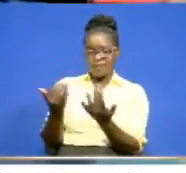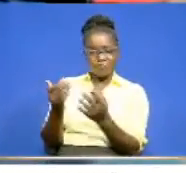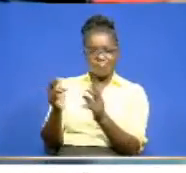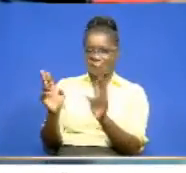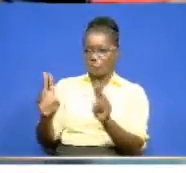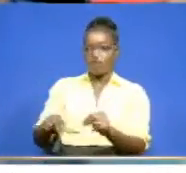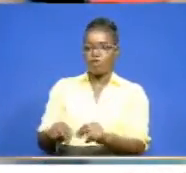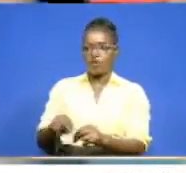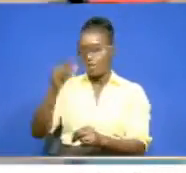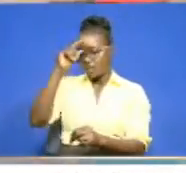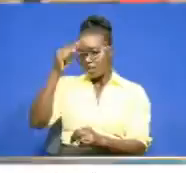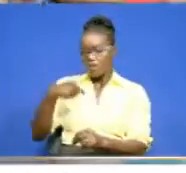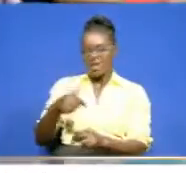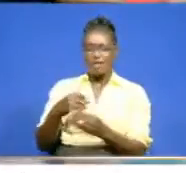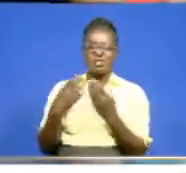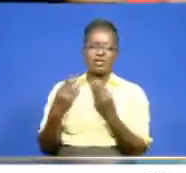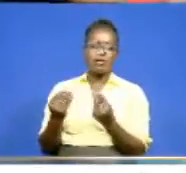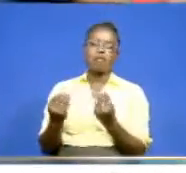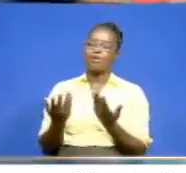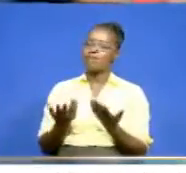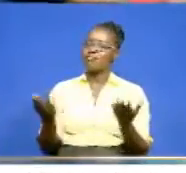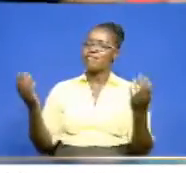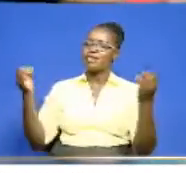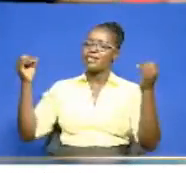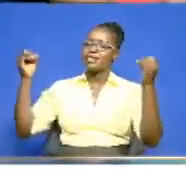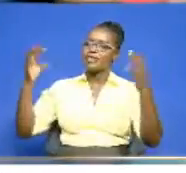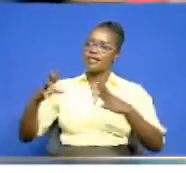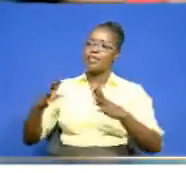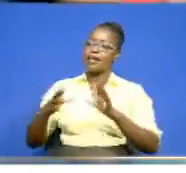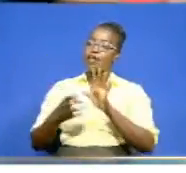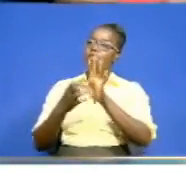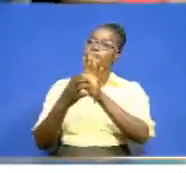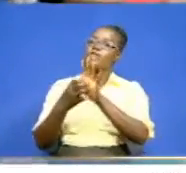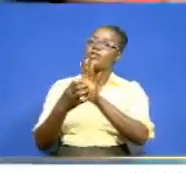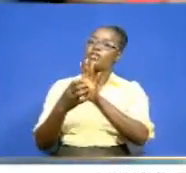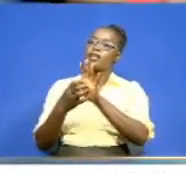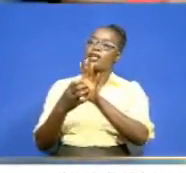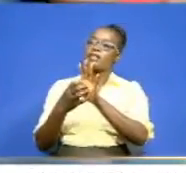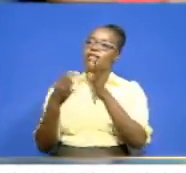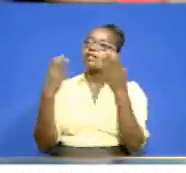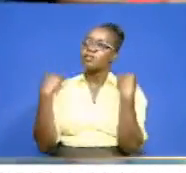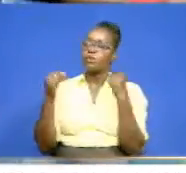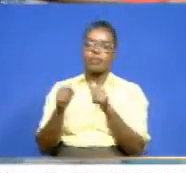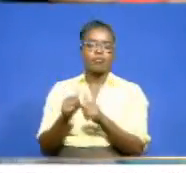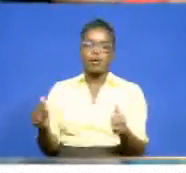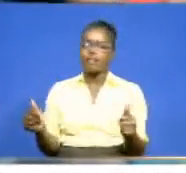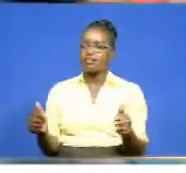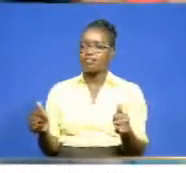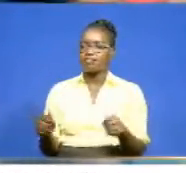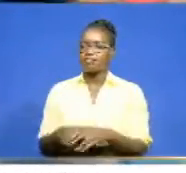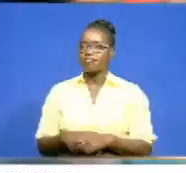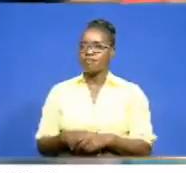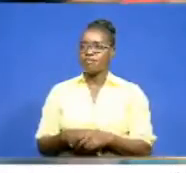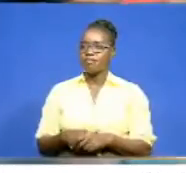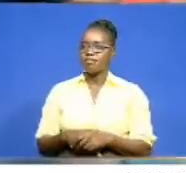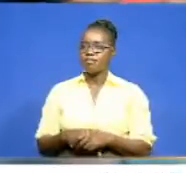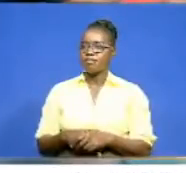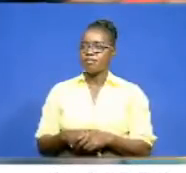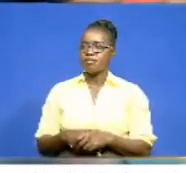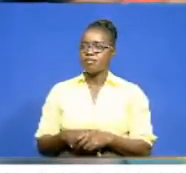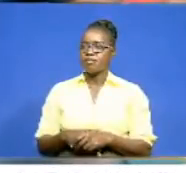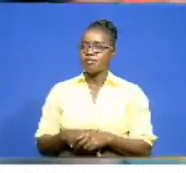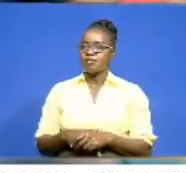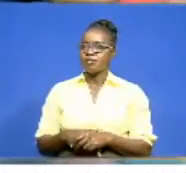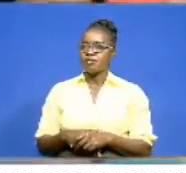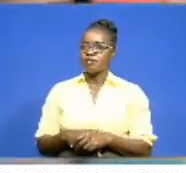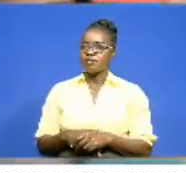Mm-hmm. As simple and clear, commercialize sports. Mm-hmm. Yes. Because let us look